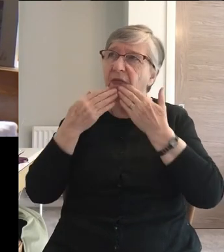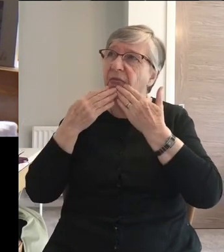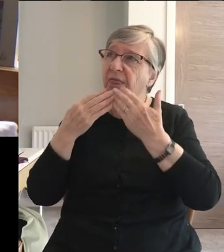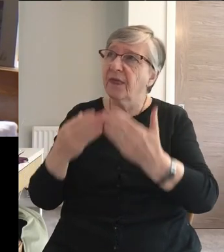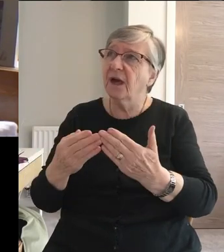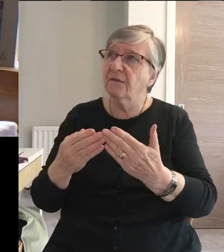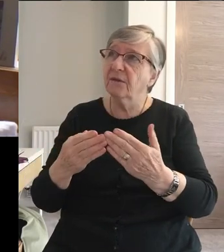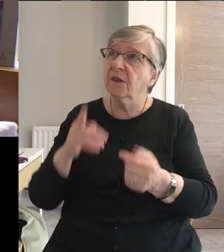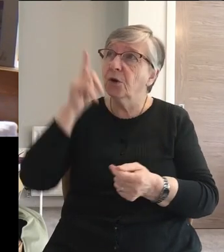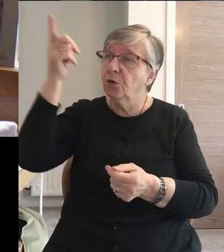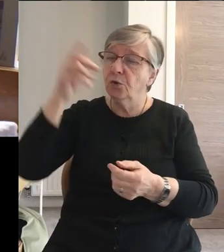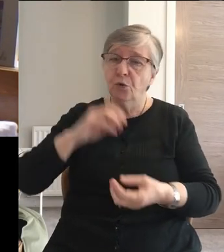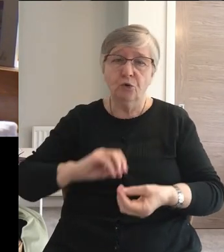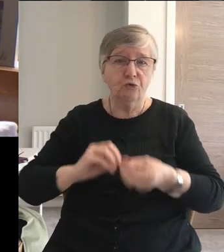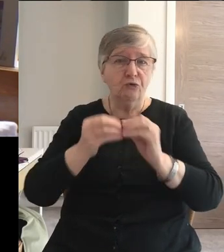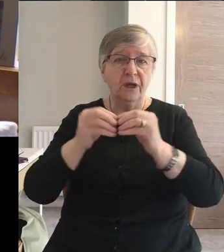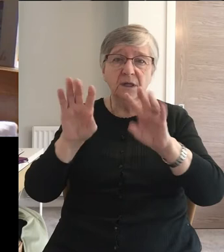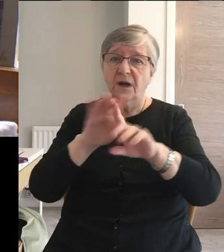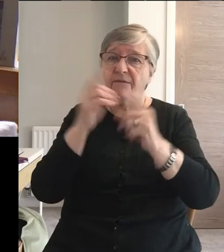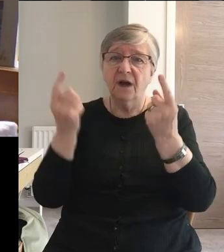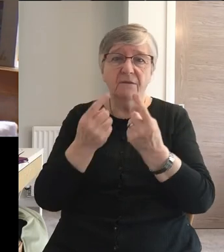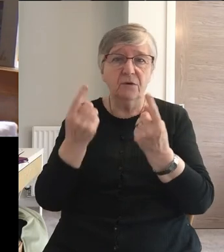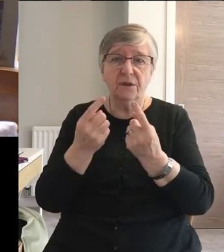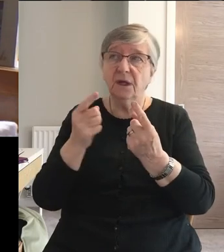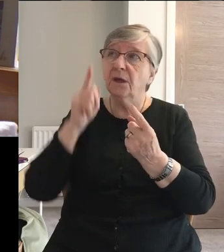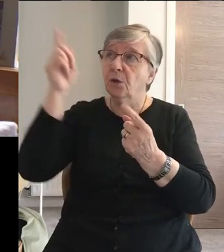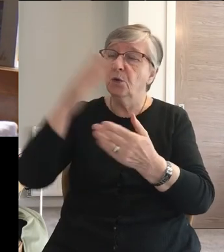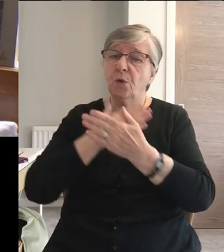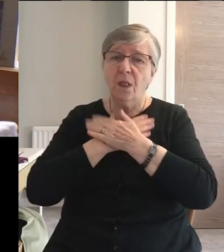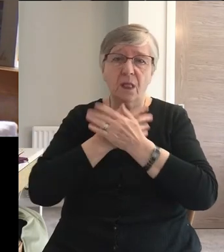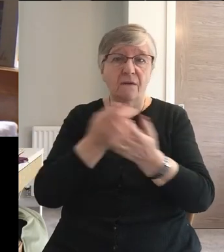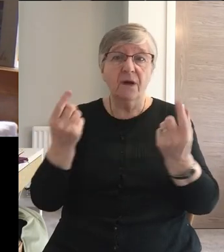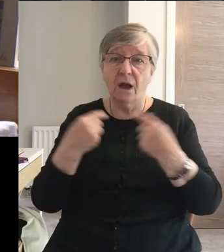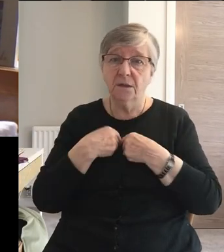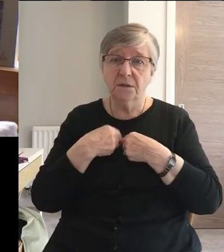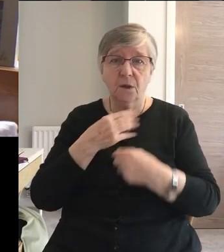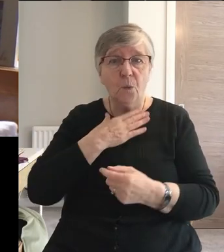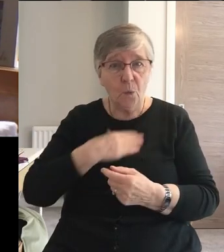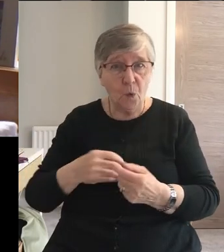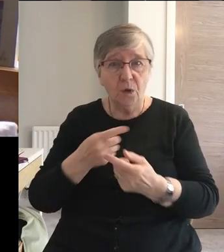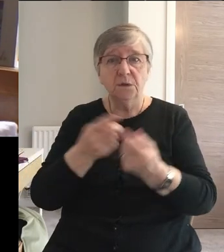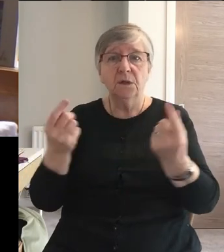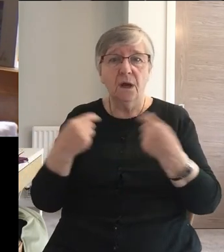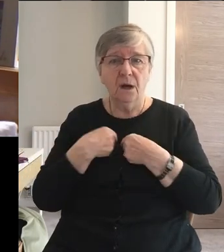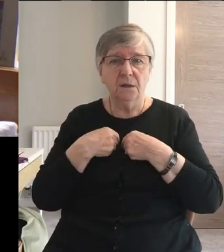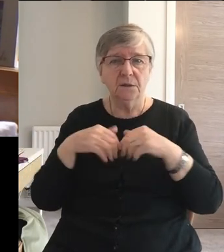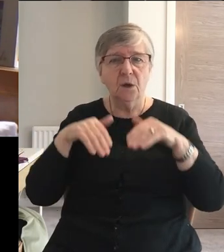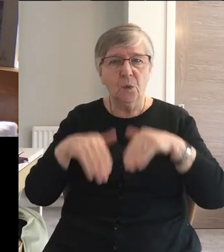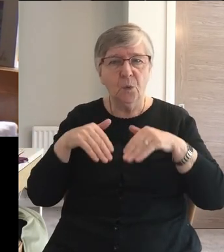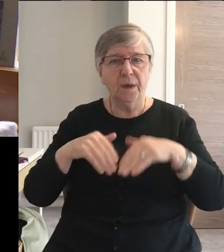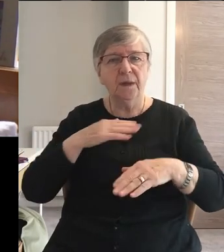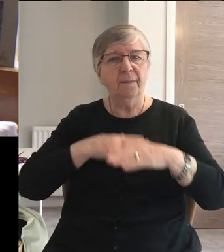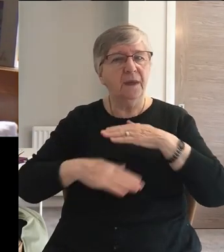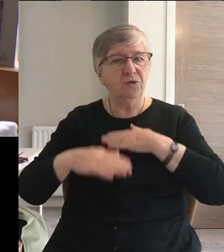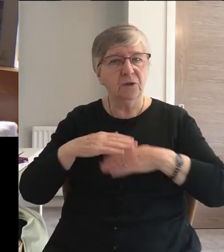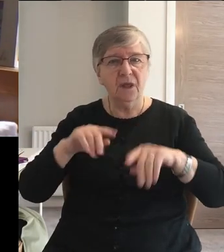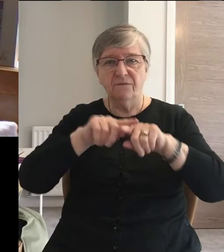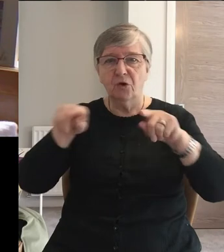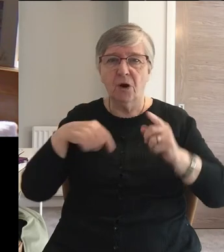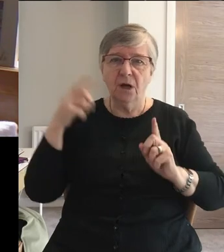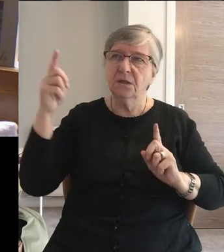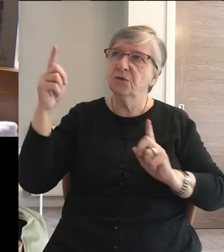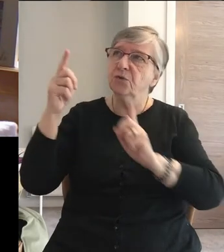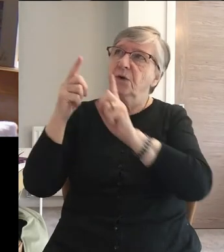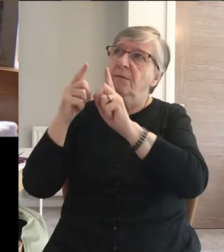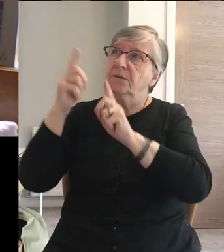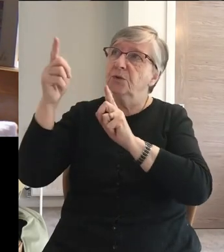you, the creator of everything, love us, want us, wait patiently for us to come to you and forgive